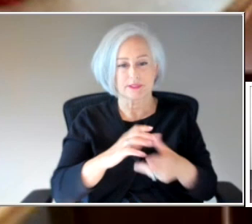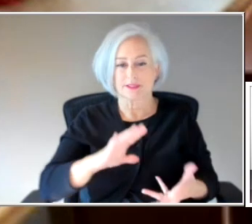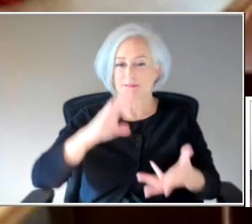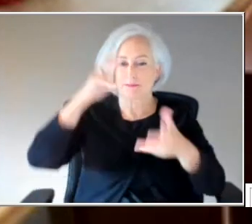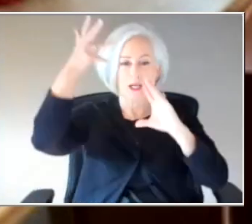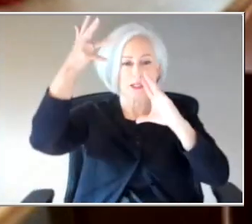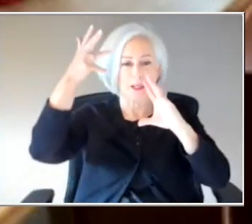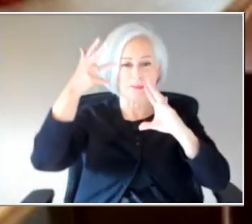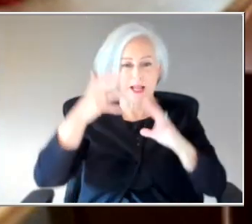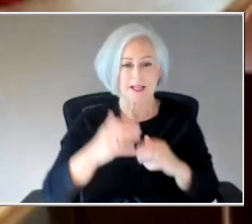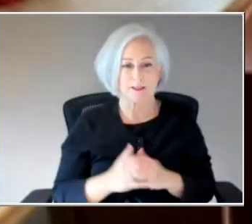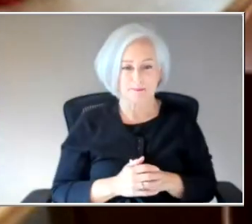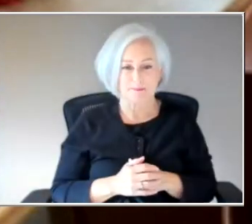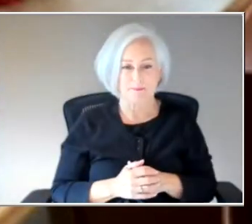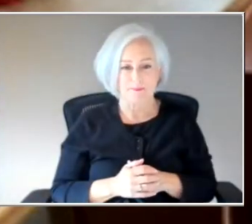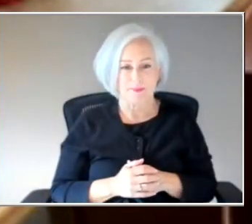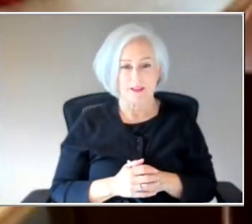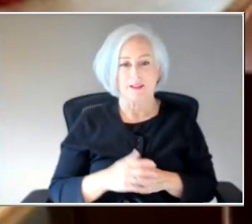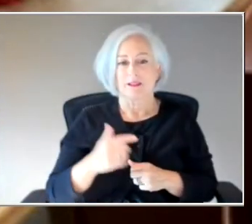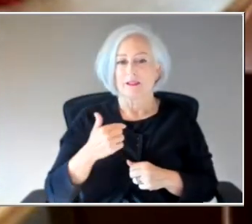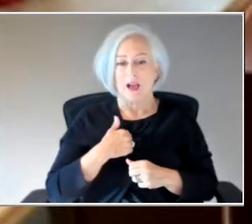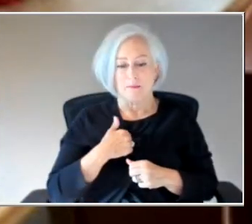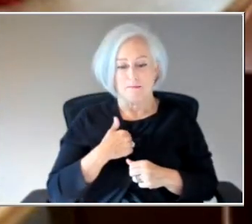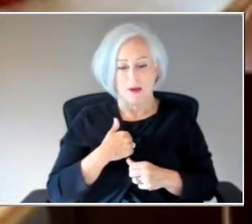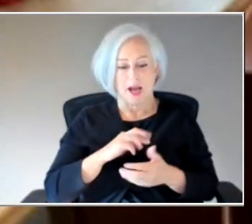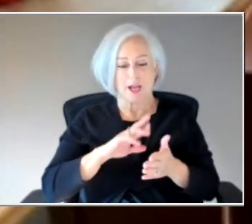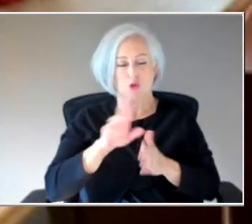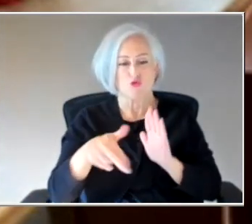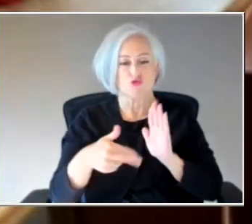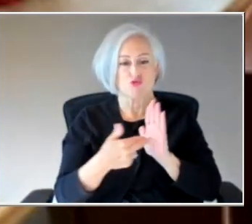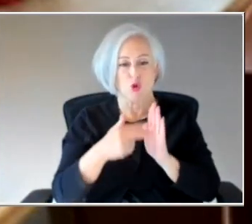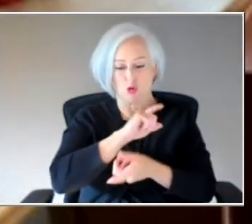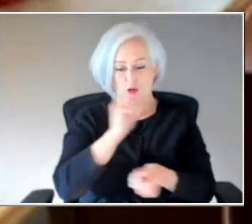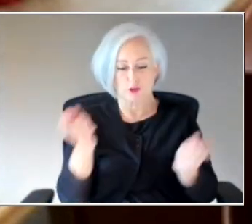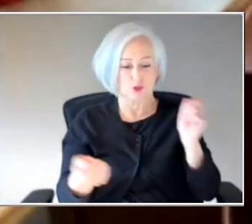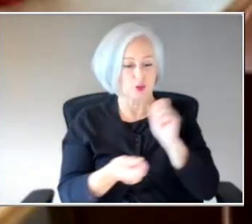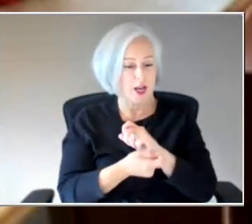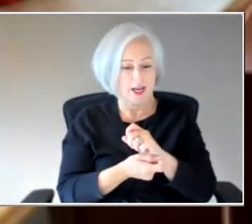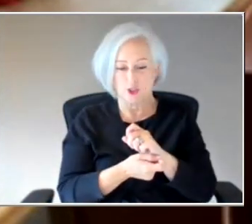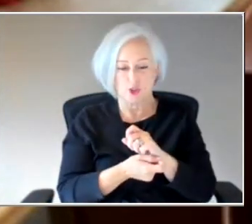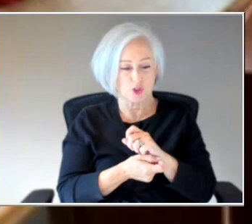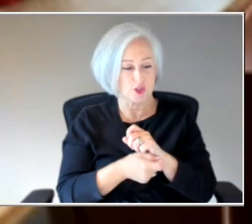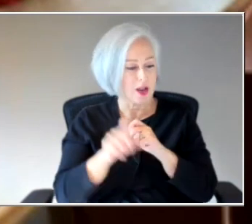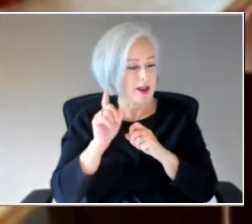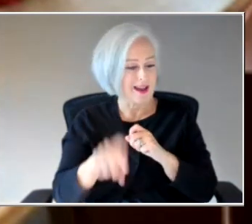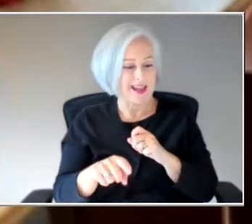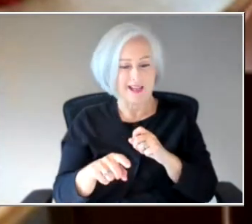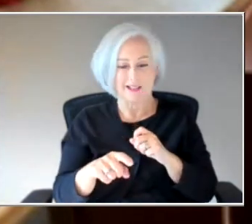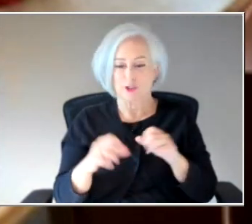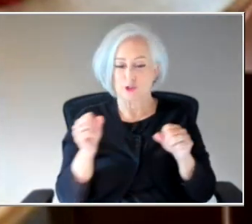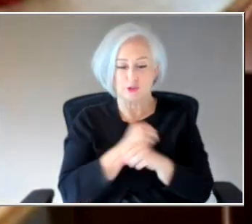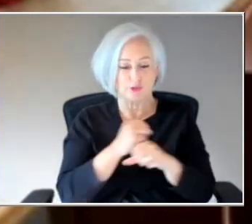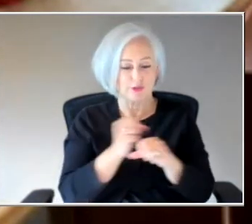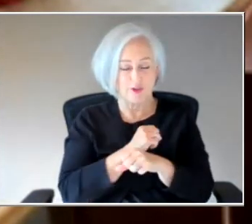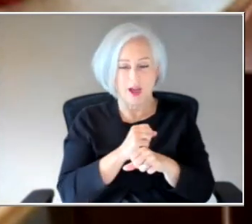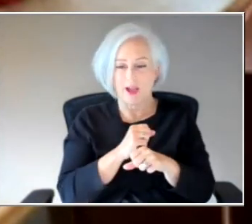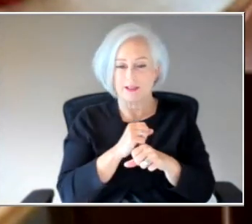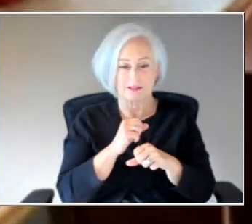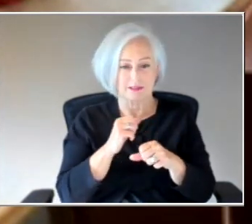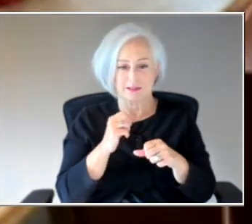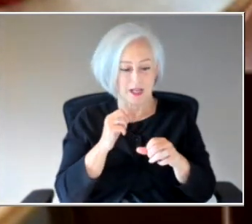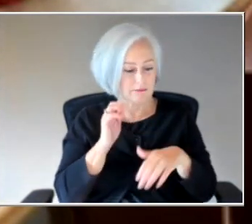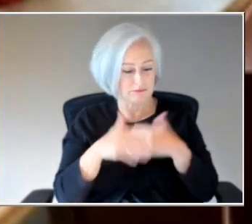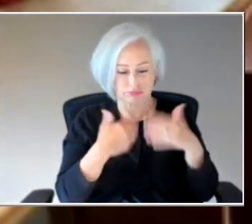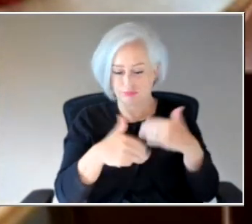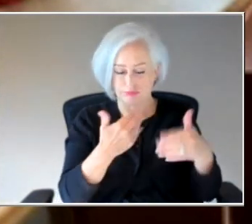down. I was put into a role of, fight or flight. I seemed like I was on that, and I'm still learning to come down from